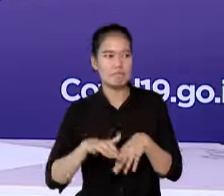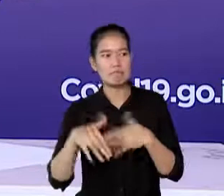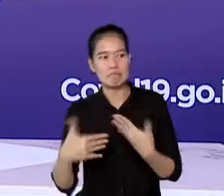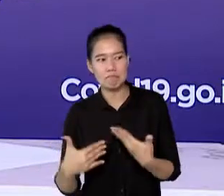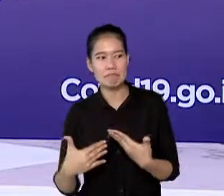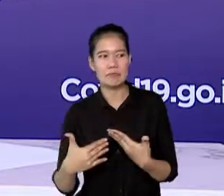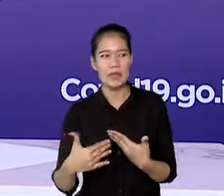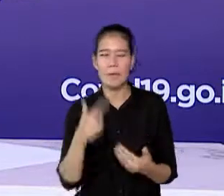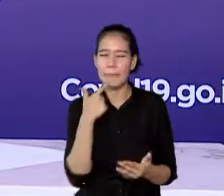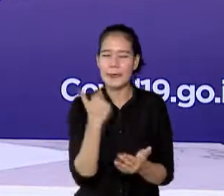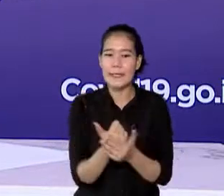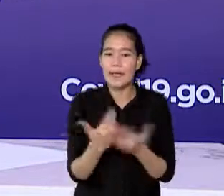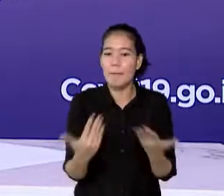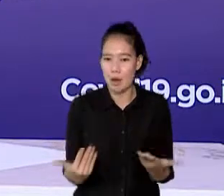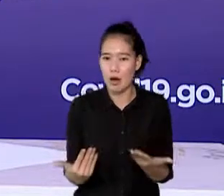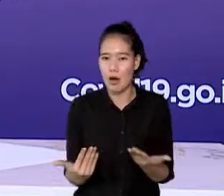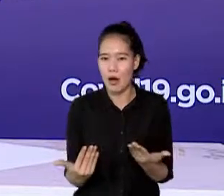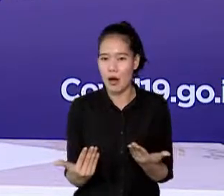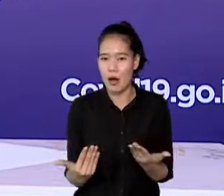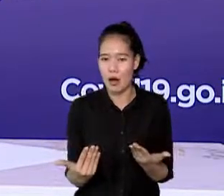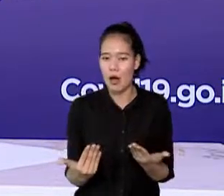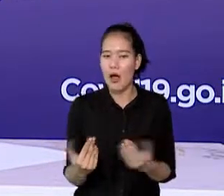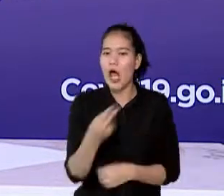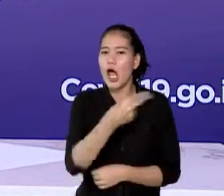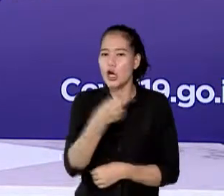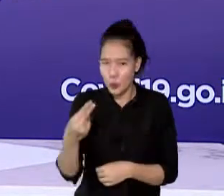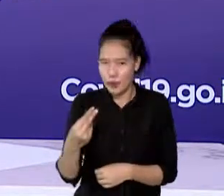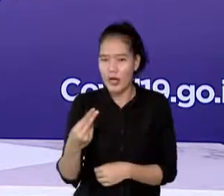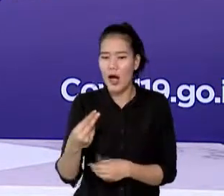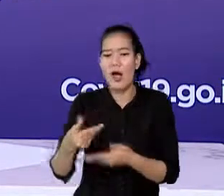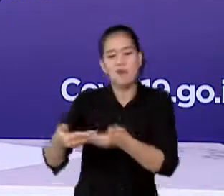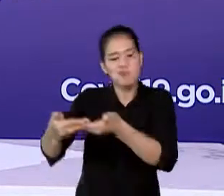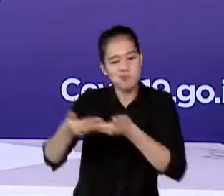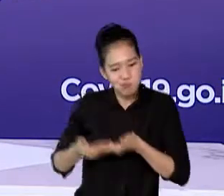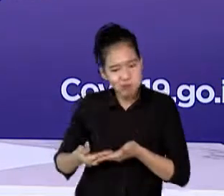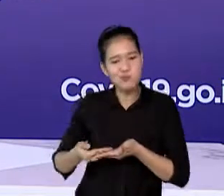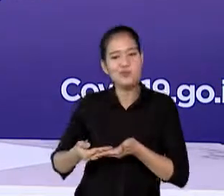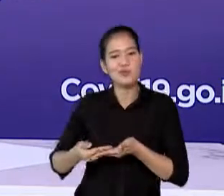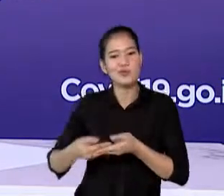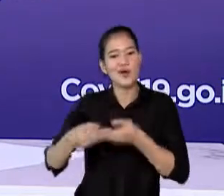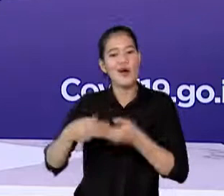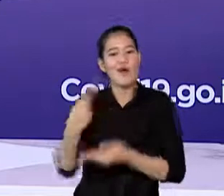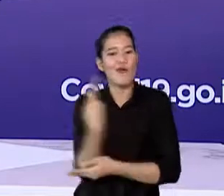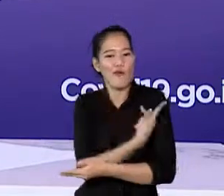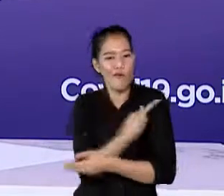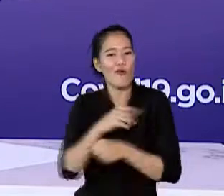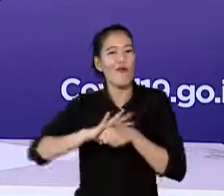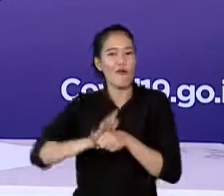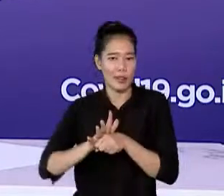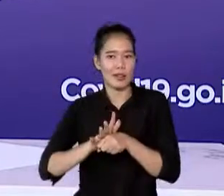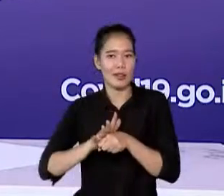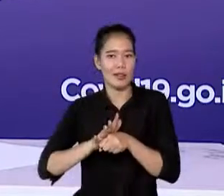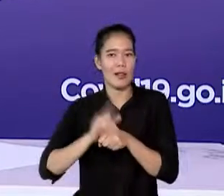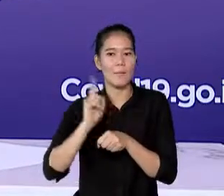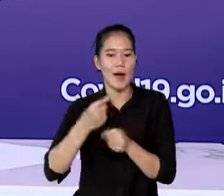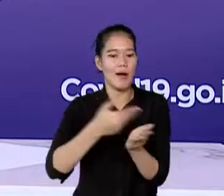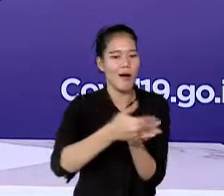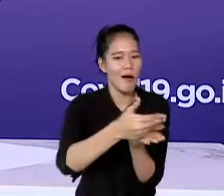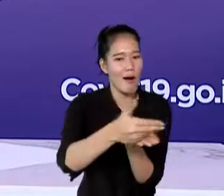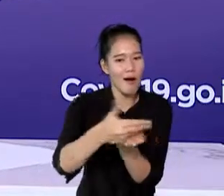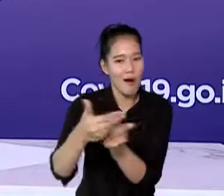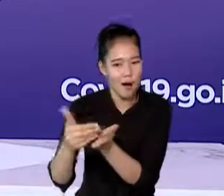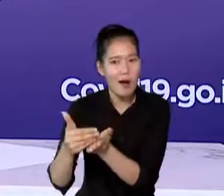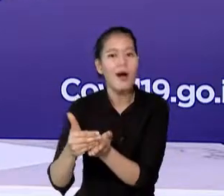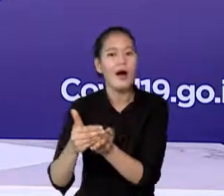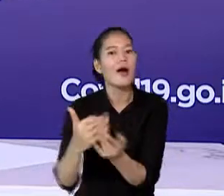However, what most important is that Indonesia can receive the COVID-19 vaccines so that it can run the